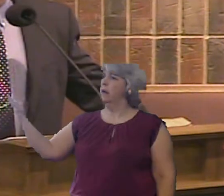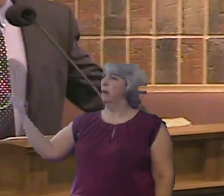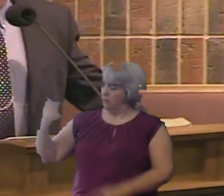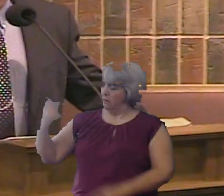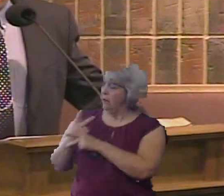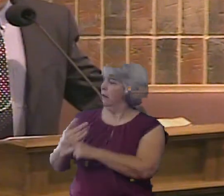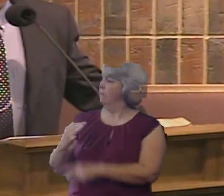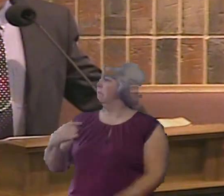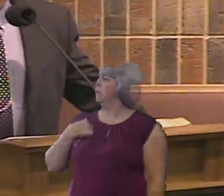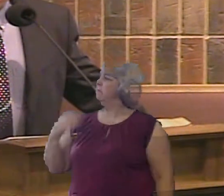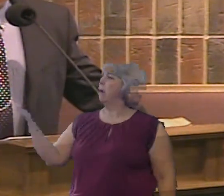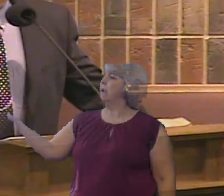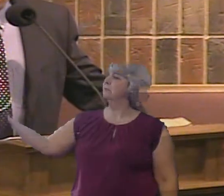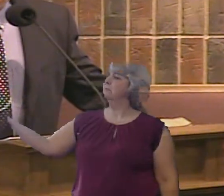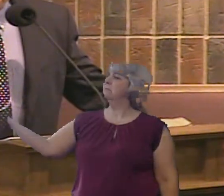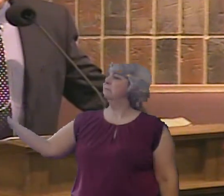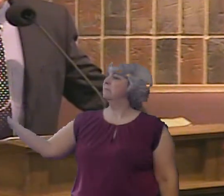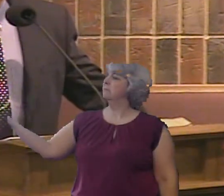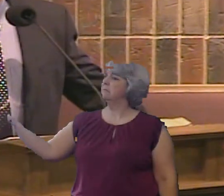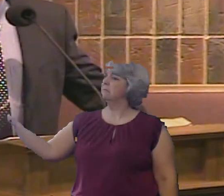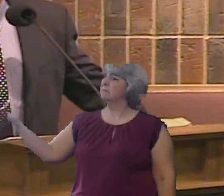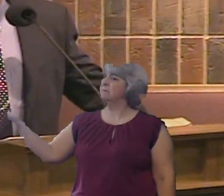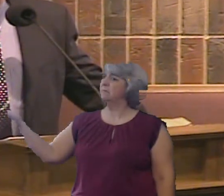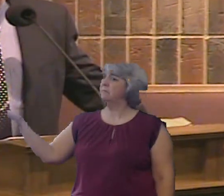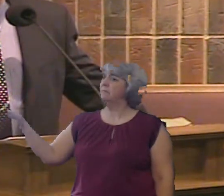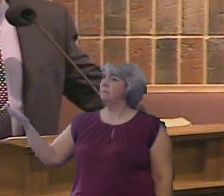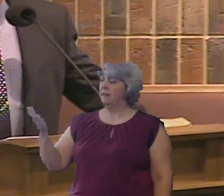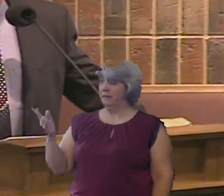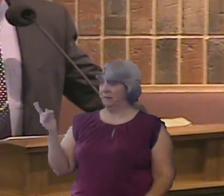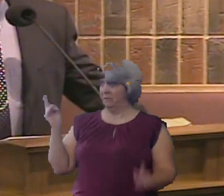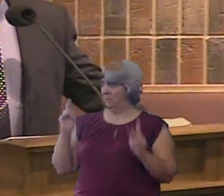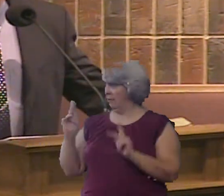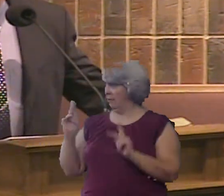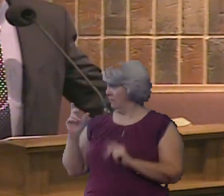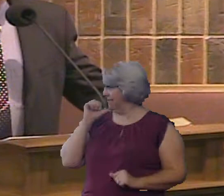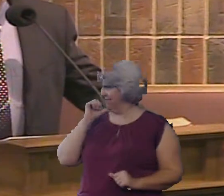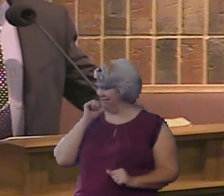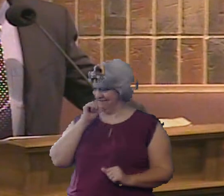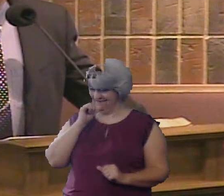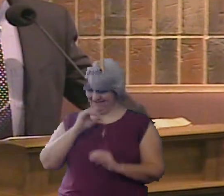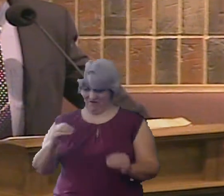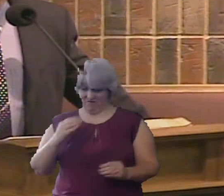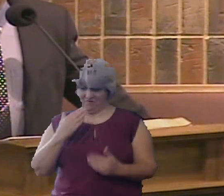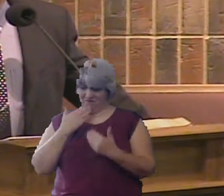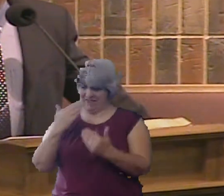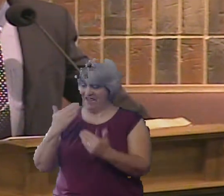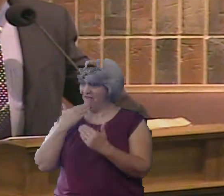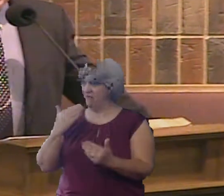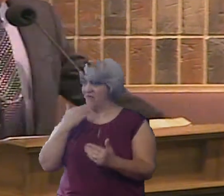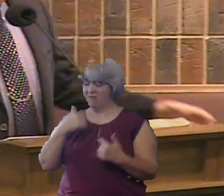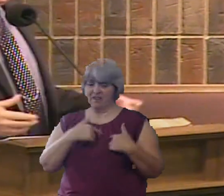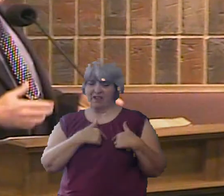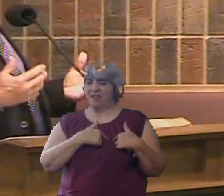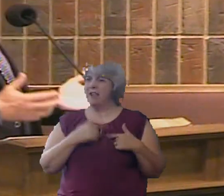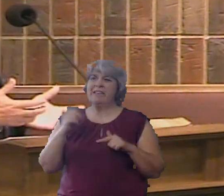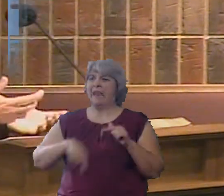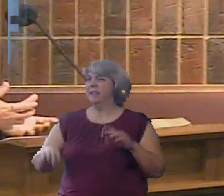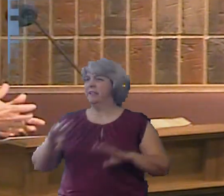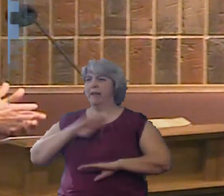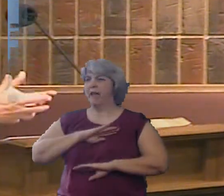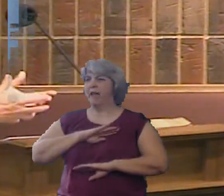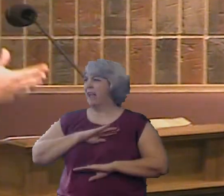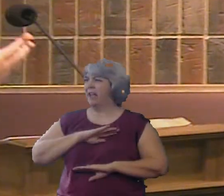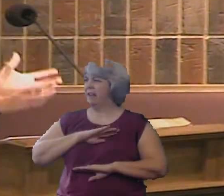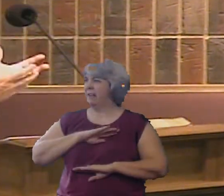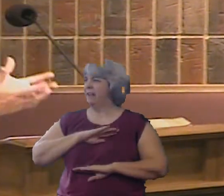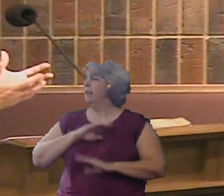me. And people who are not thankful, you cannot fill up that hole. They've got a hole in them. They've